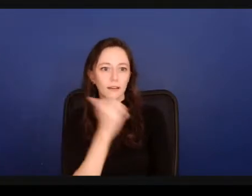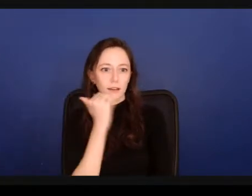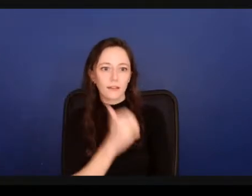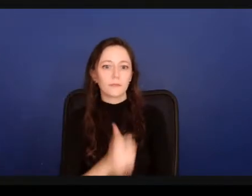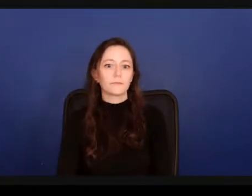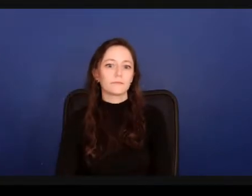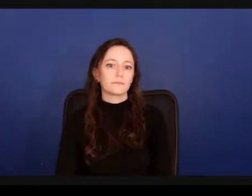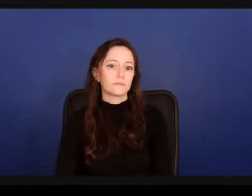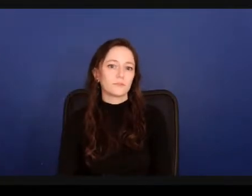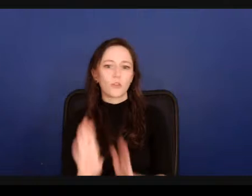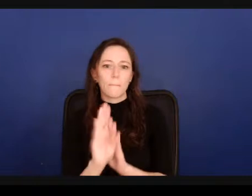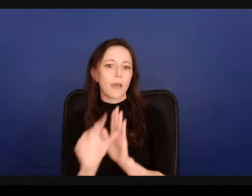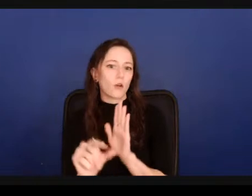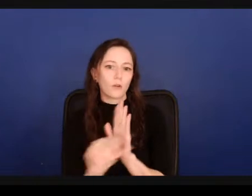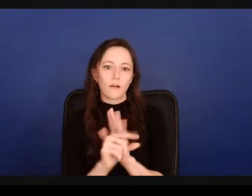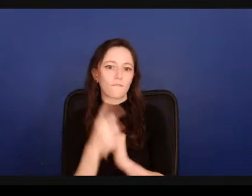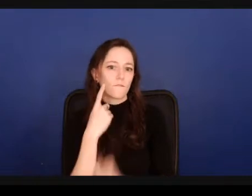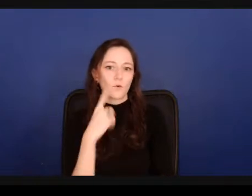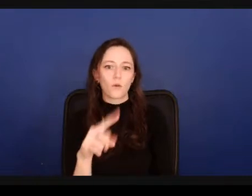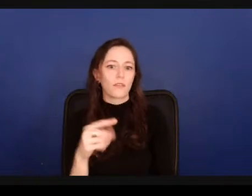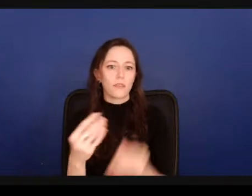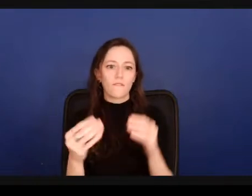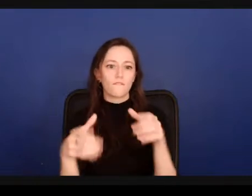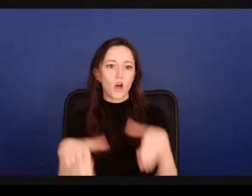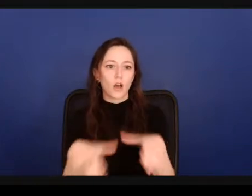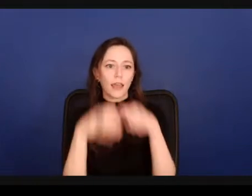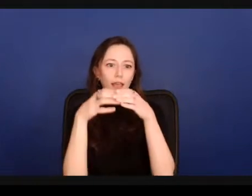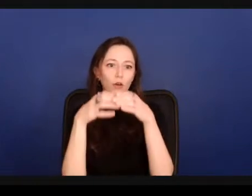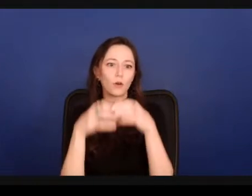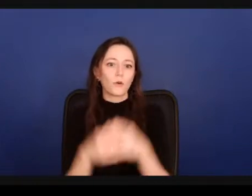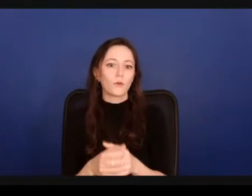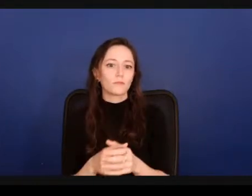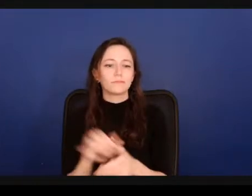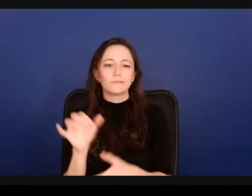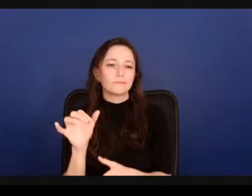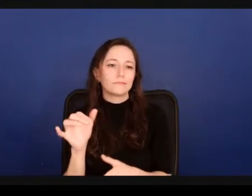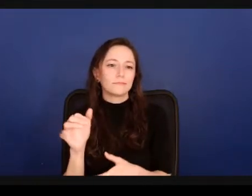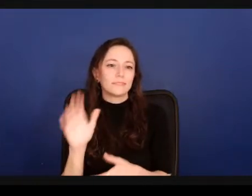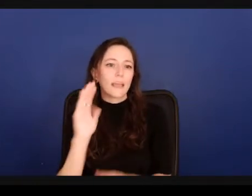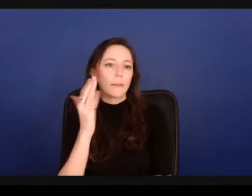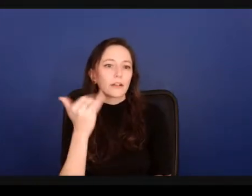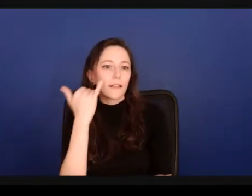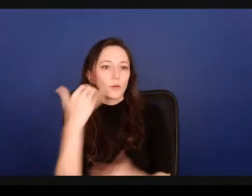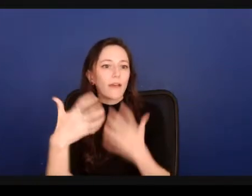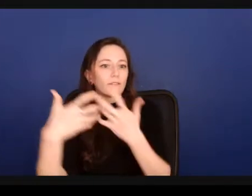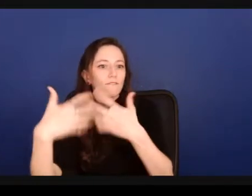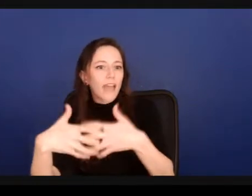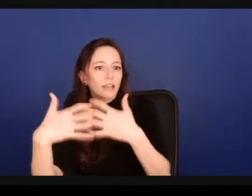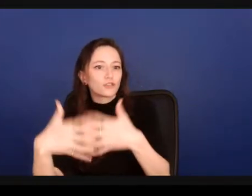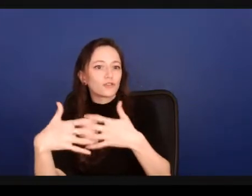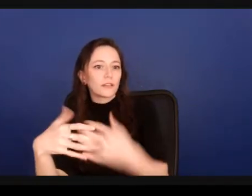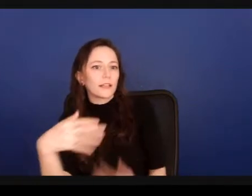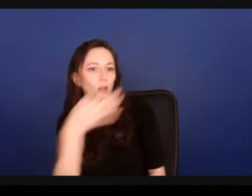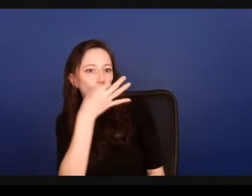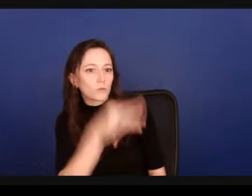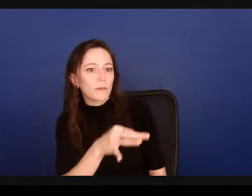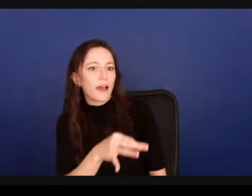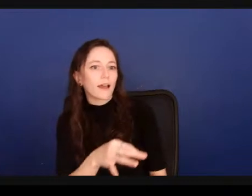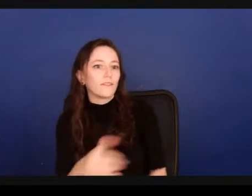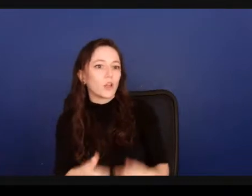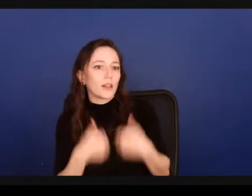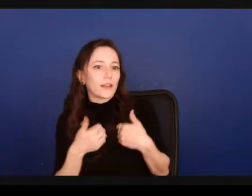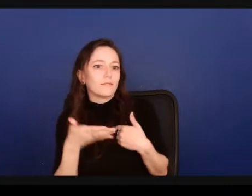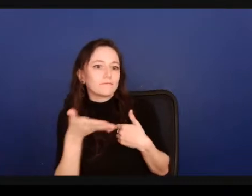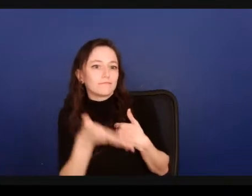would be polluting at industrial levels if it was a factory nearby. So if you'd be concerned living next to a factory, then you can be